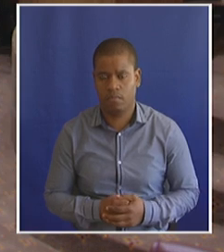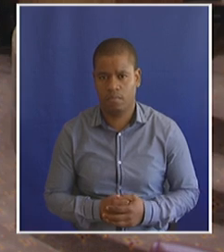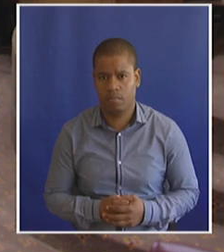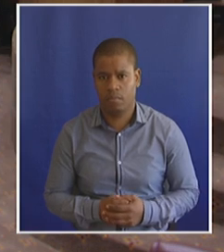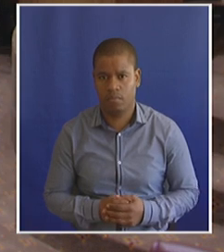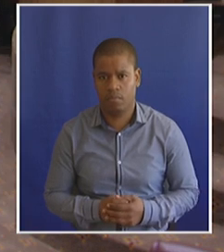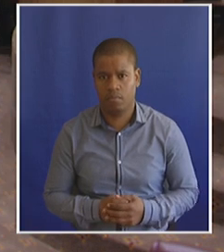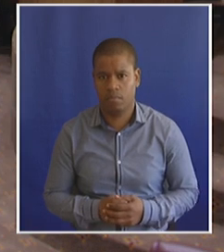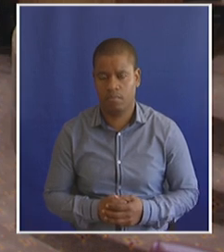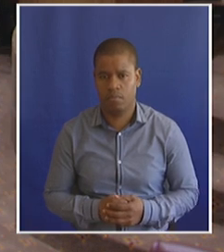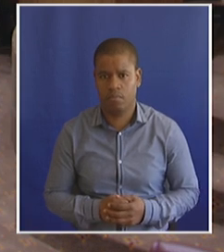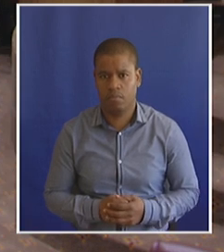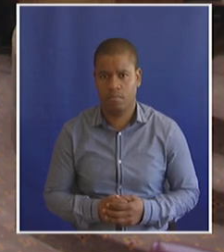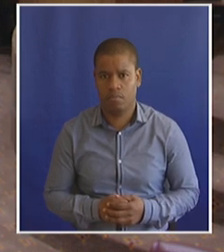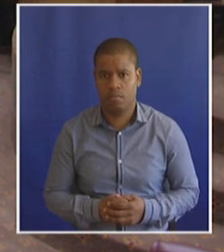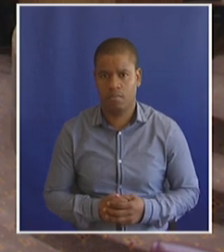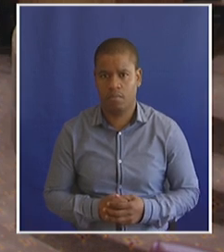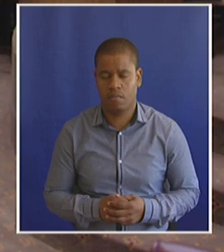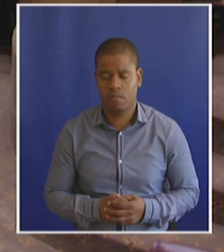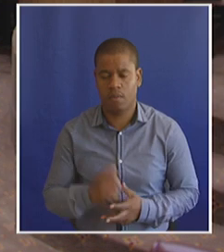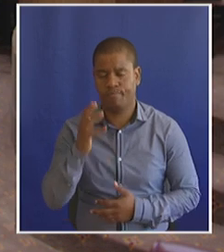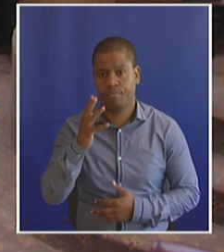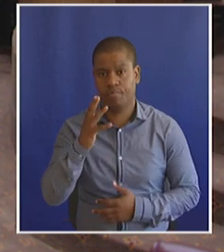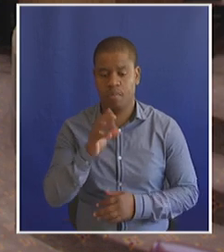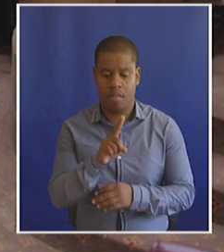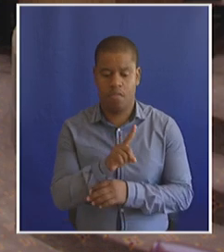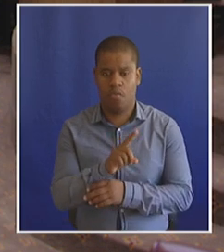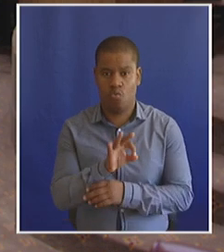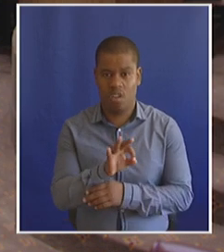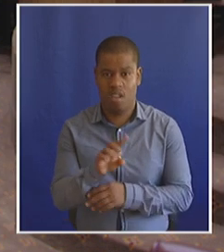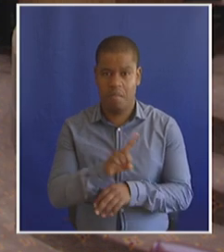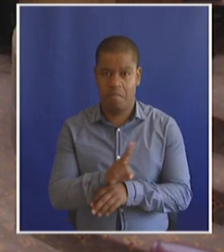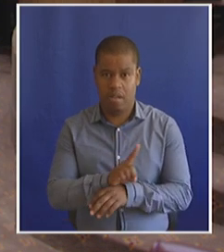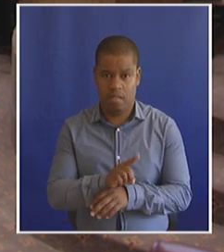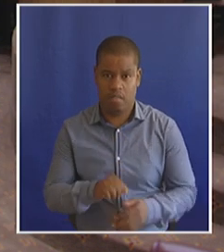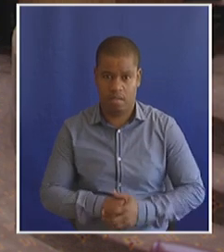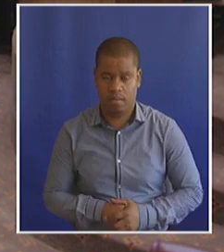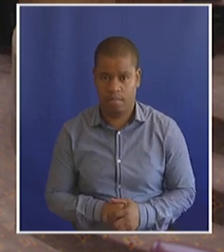We will have a maximum of 3 minutes per declaration.